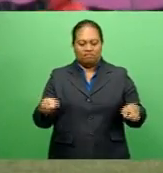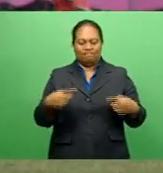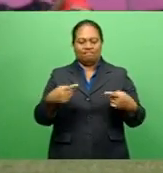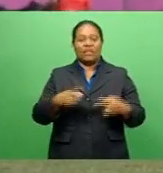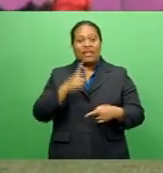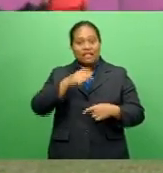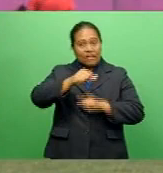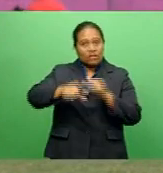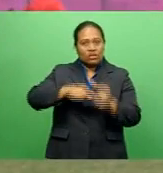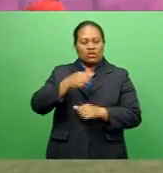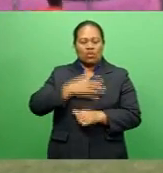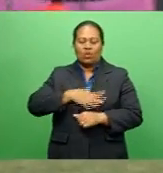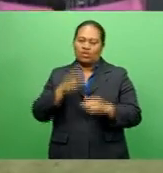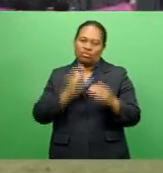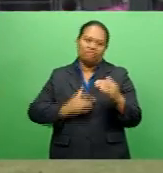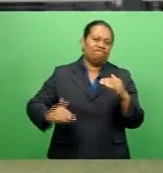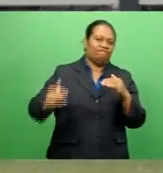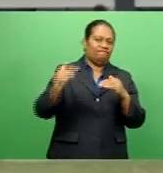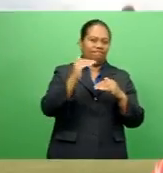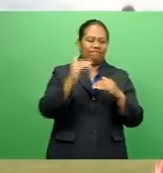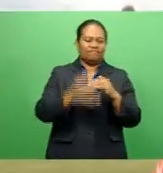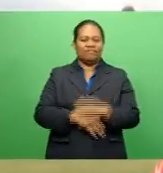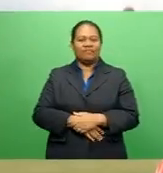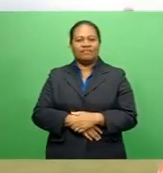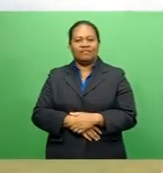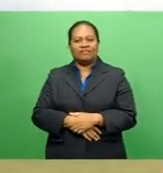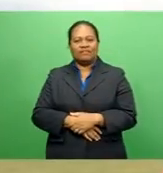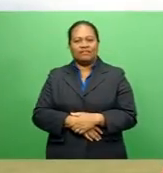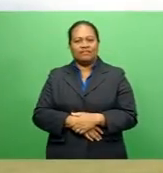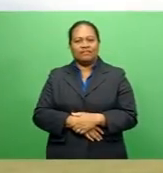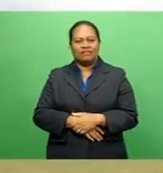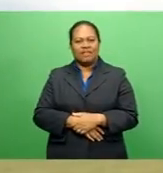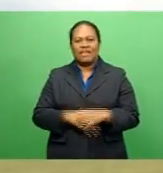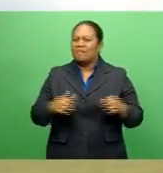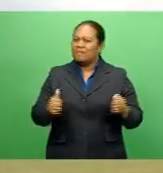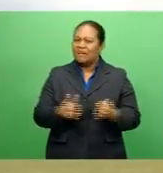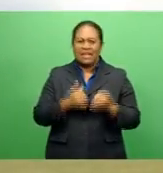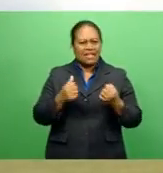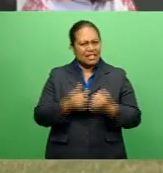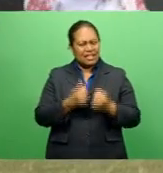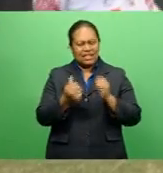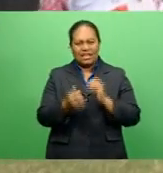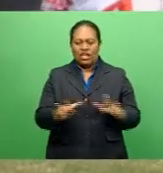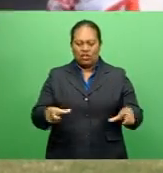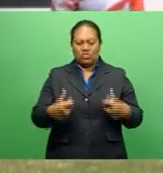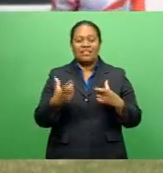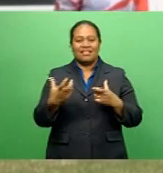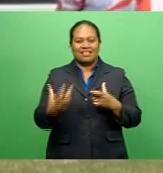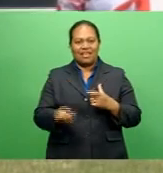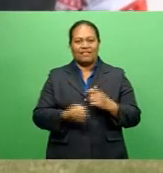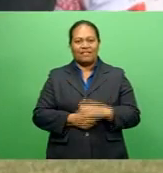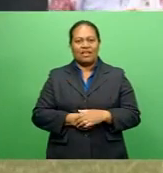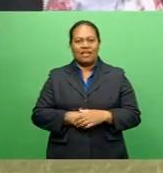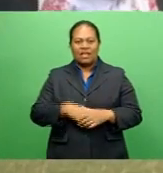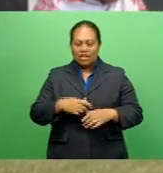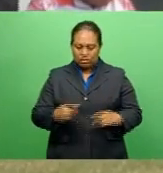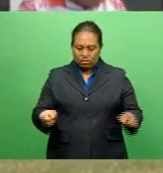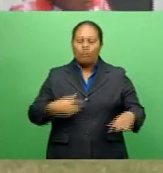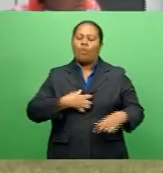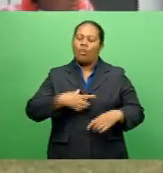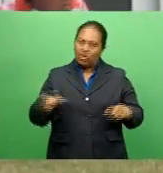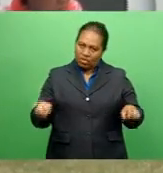wants to take the sport to another level. Women, they have there's a lot of raw talent, so it's just that for them to have more competition,